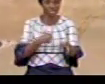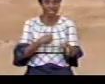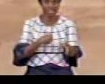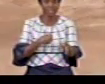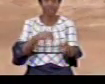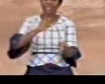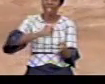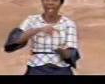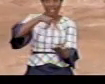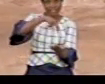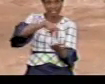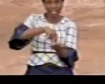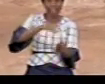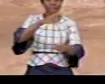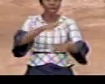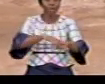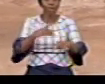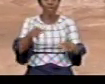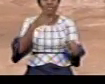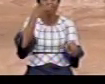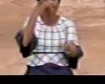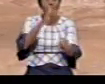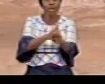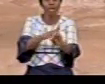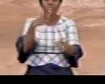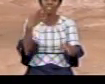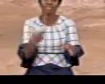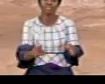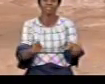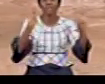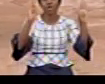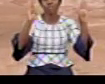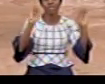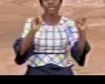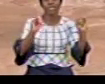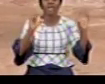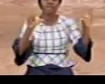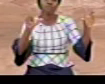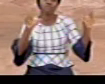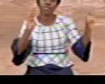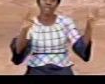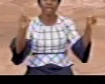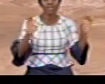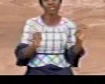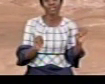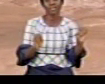for us. We stand upon the promises of B-I-B-L-E.